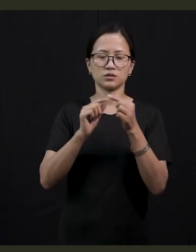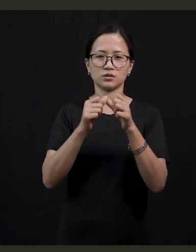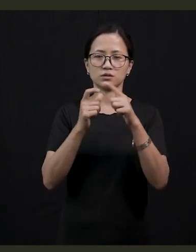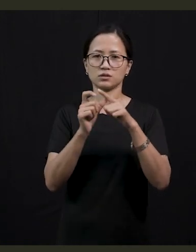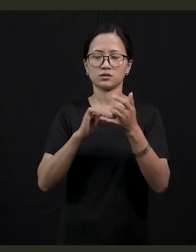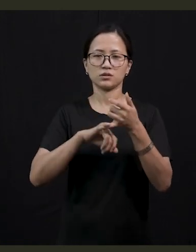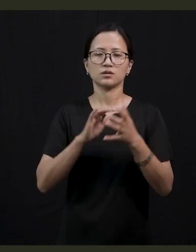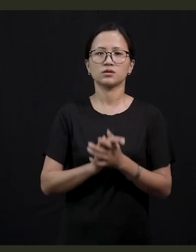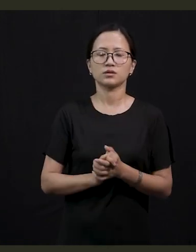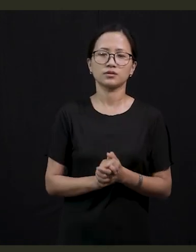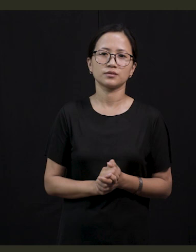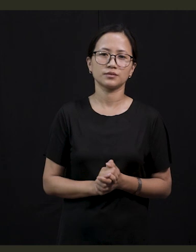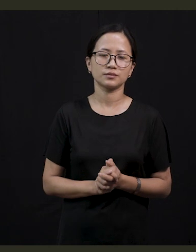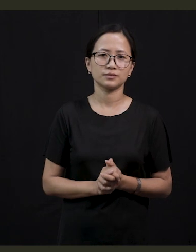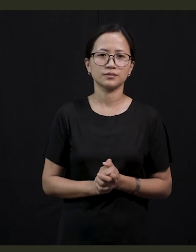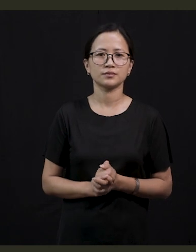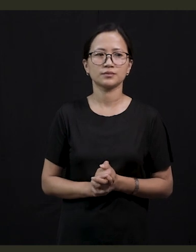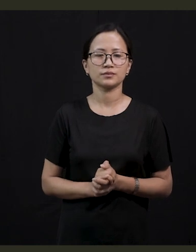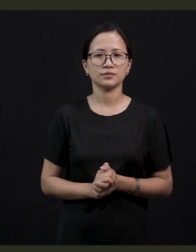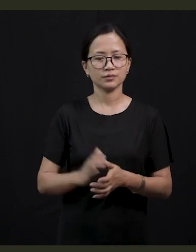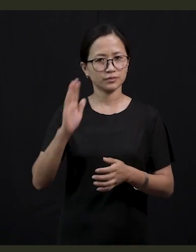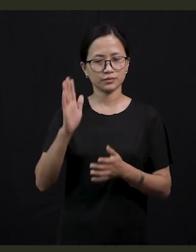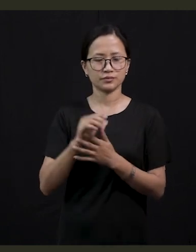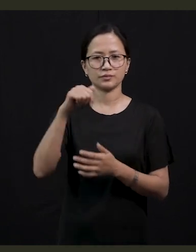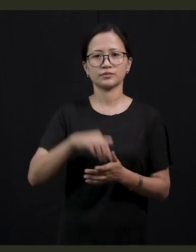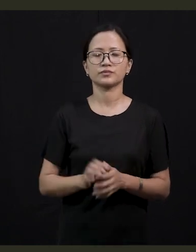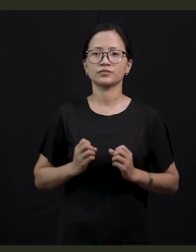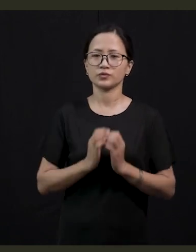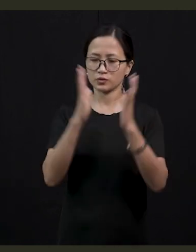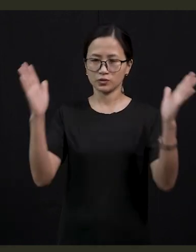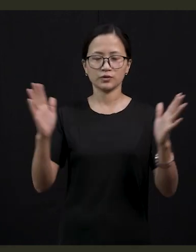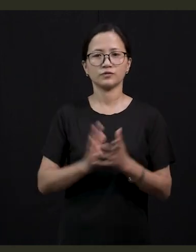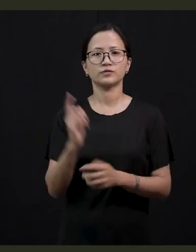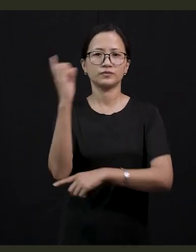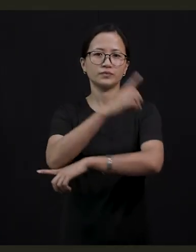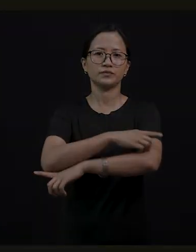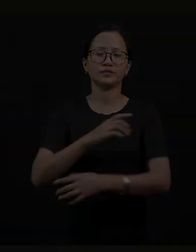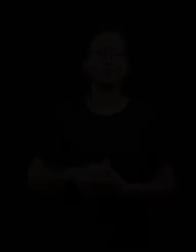judiciary, executive and legislature. So bye for now. Have a very wonderful day.